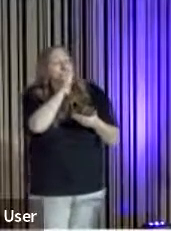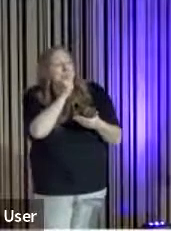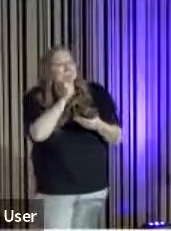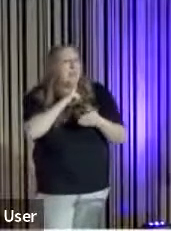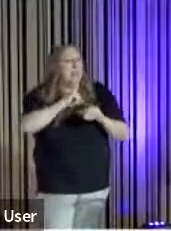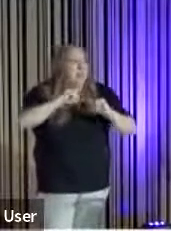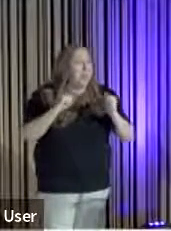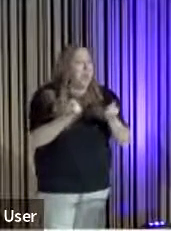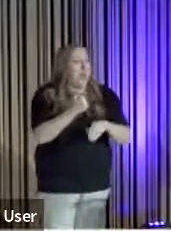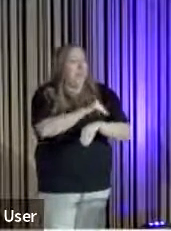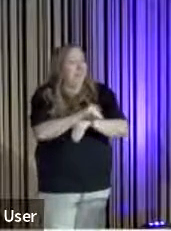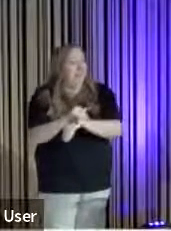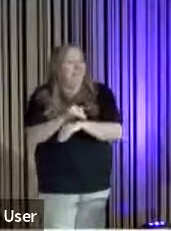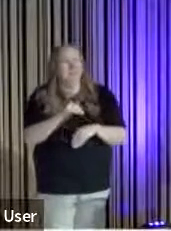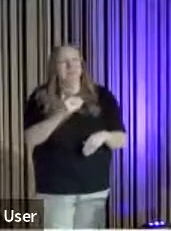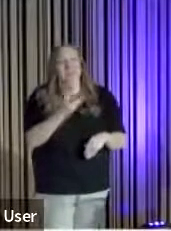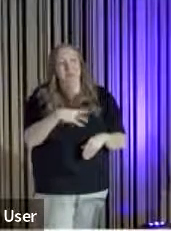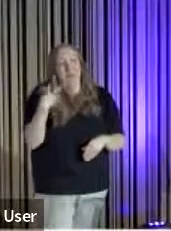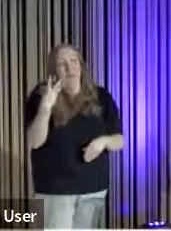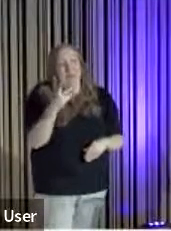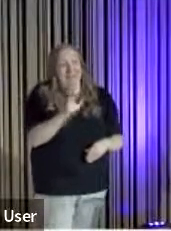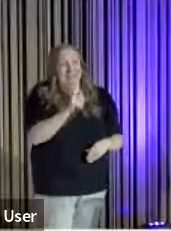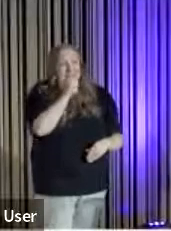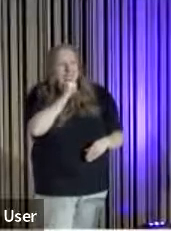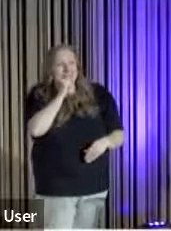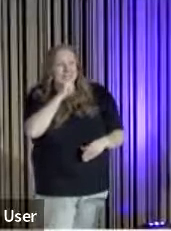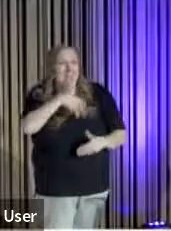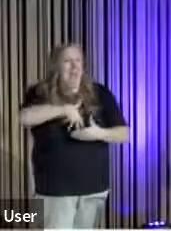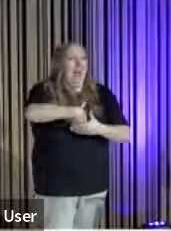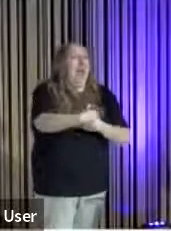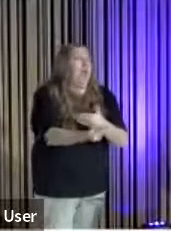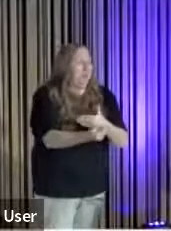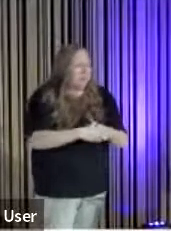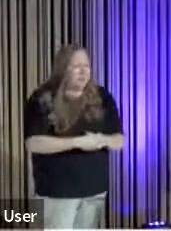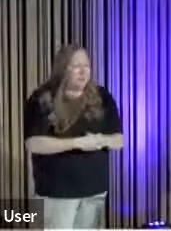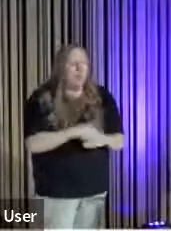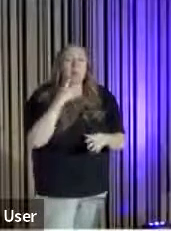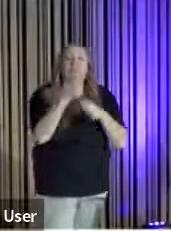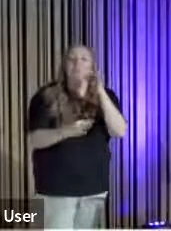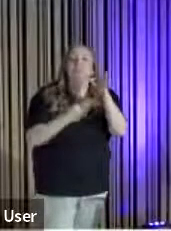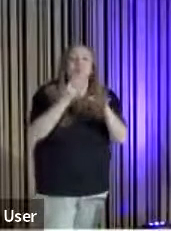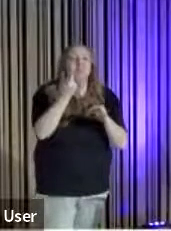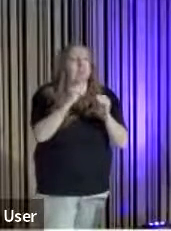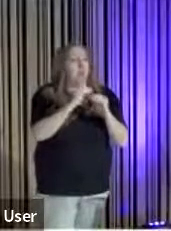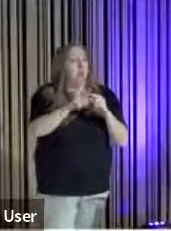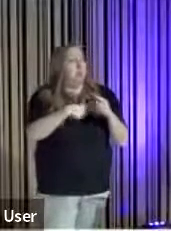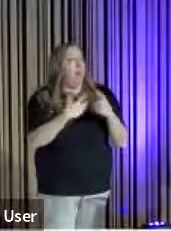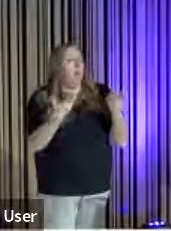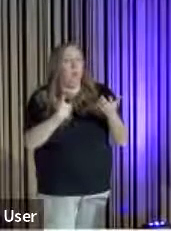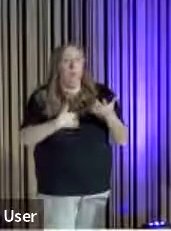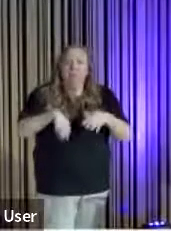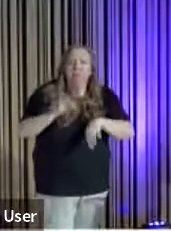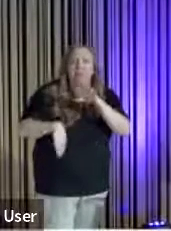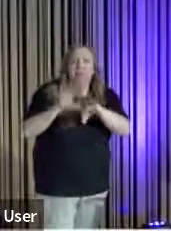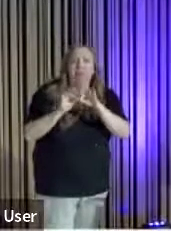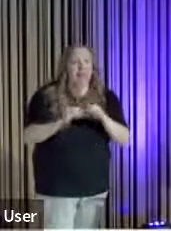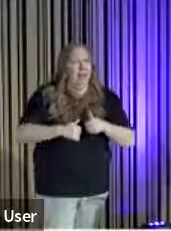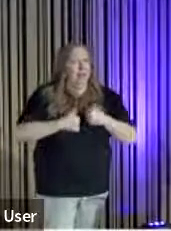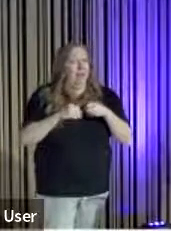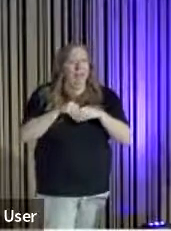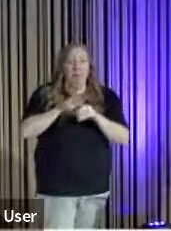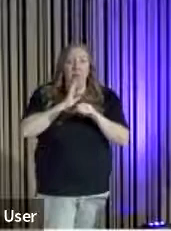Washington, D.C. So I'm going to tell you a bit more about what we've discovered about life in the ocean through these